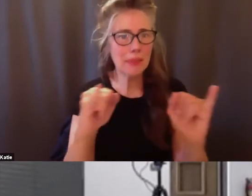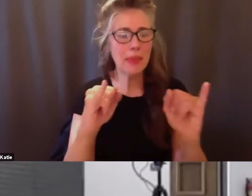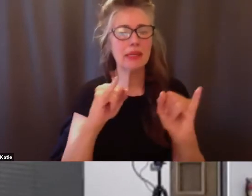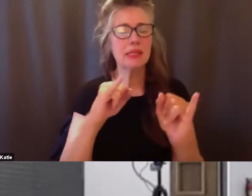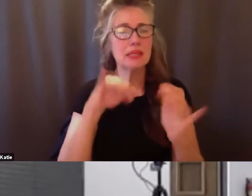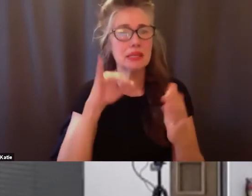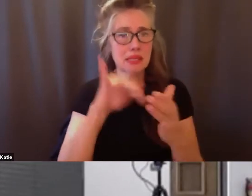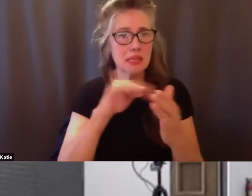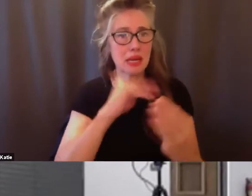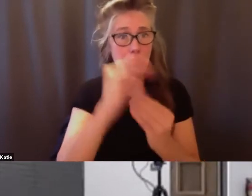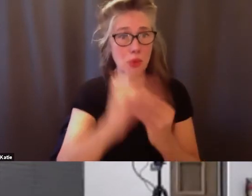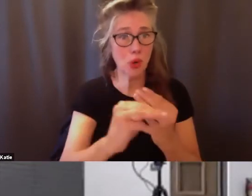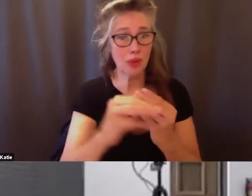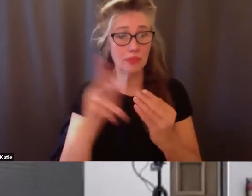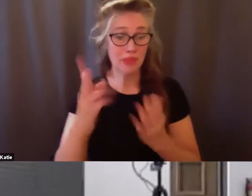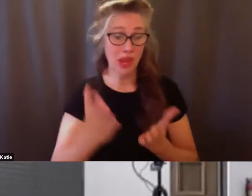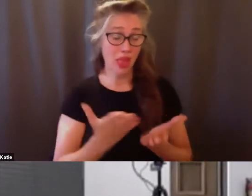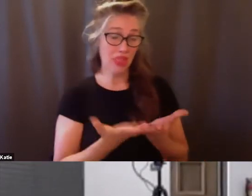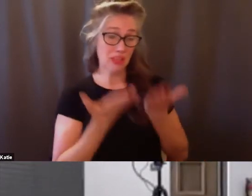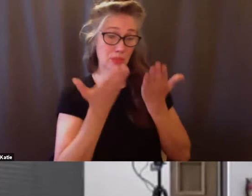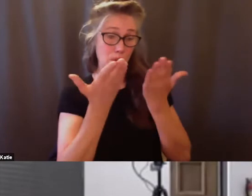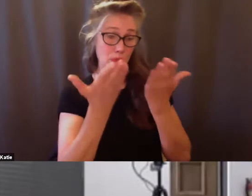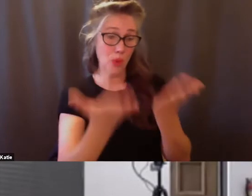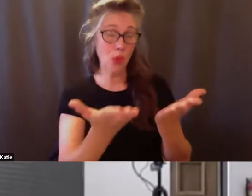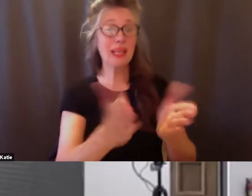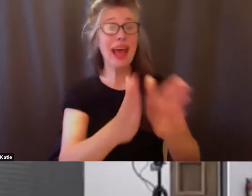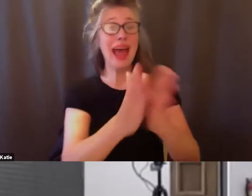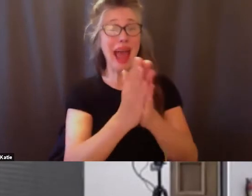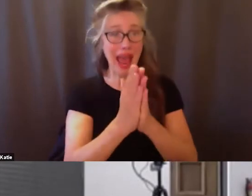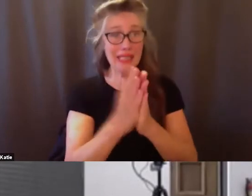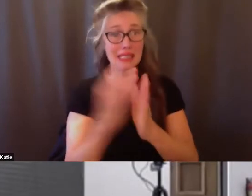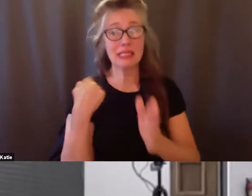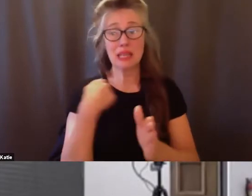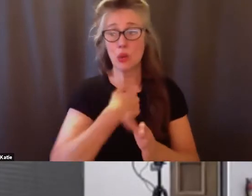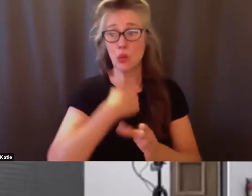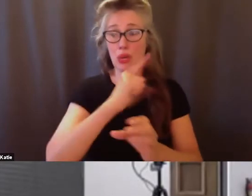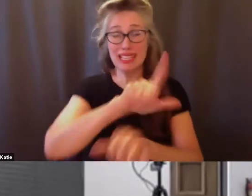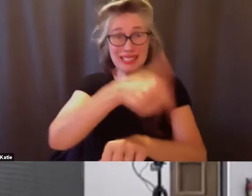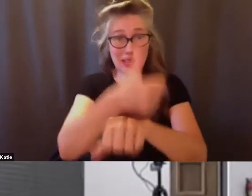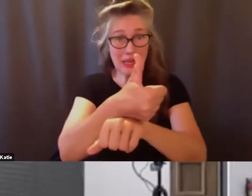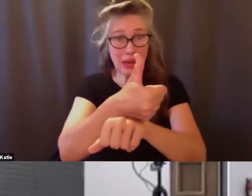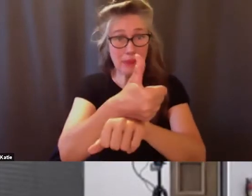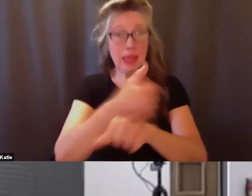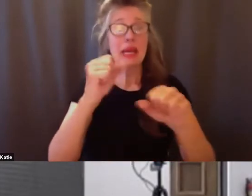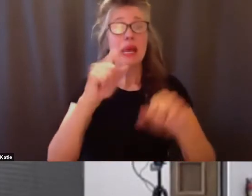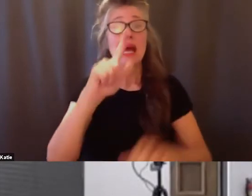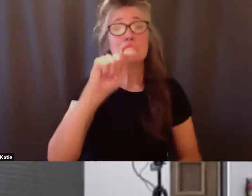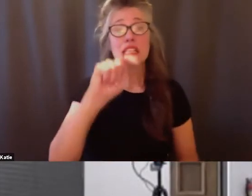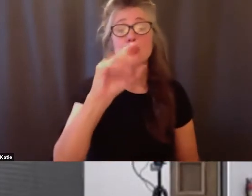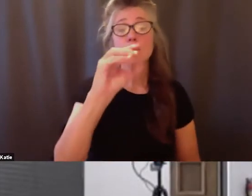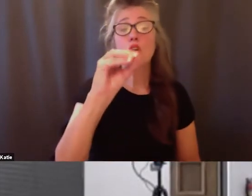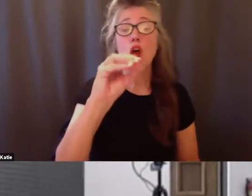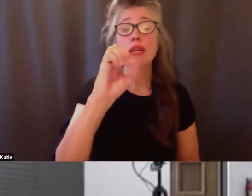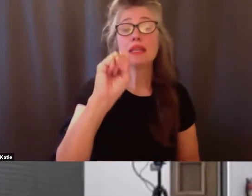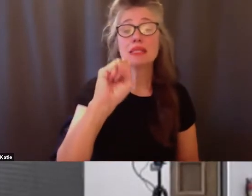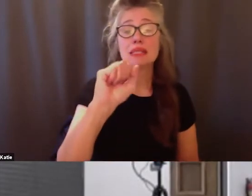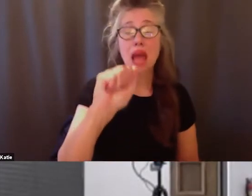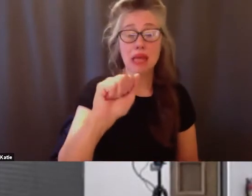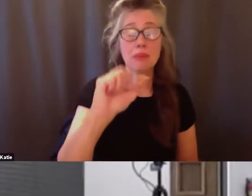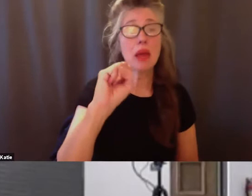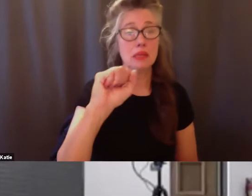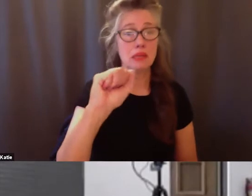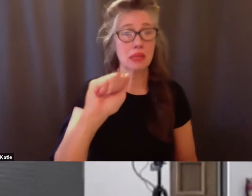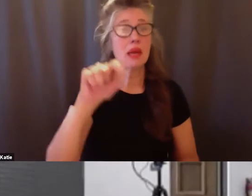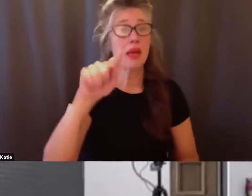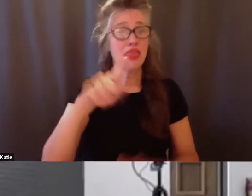this proposal is asking the board for approval on a teacher on special assignment position to help with that work in our independent study